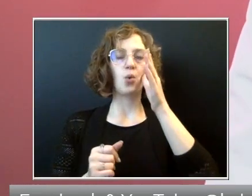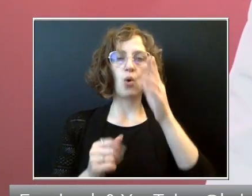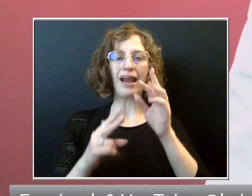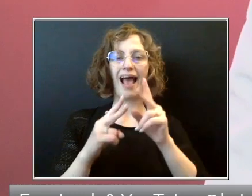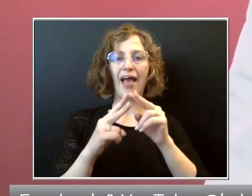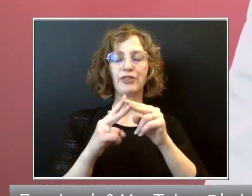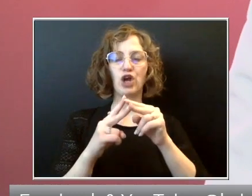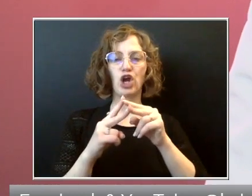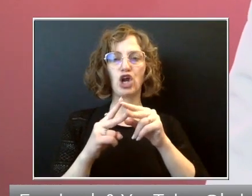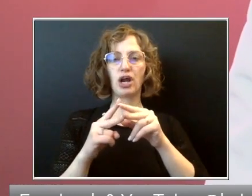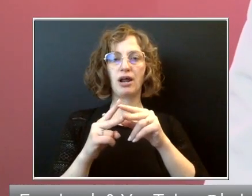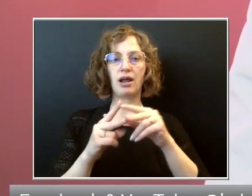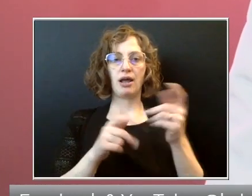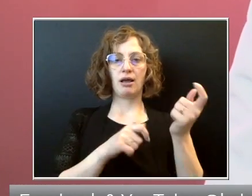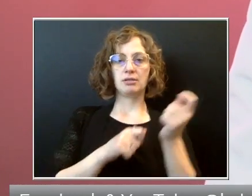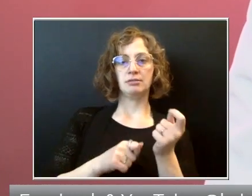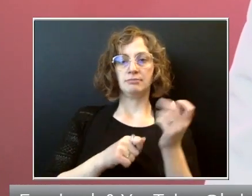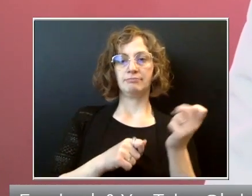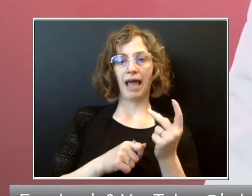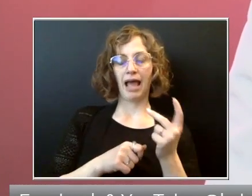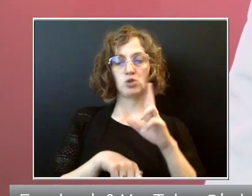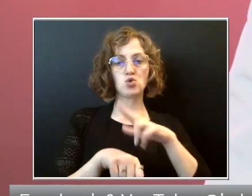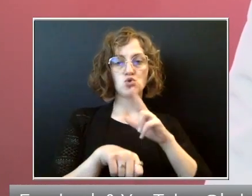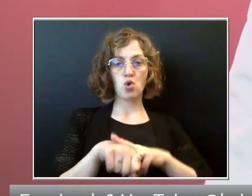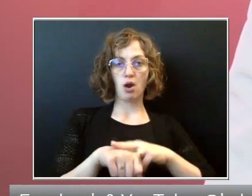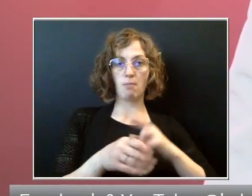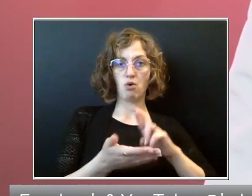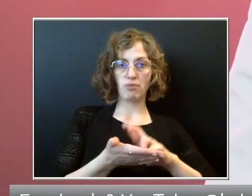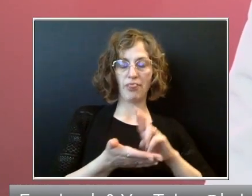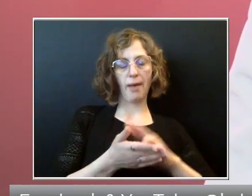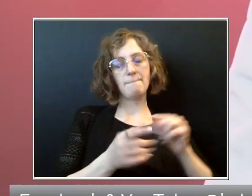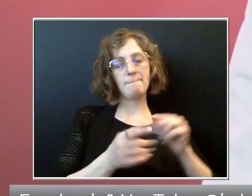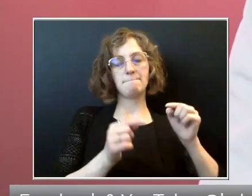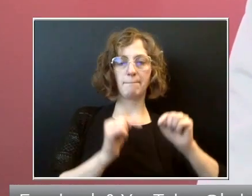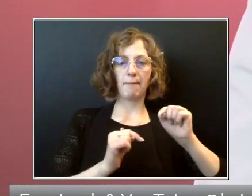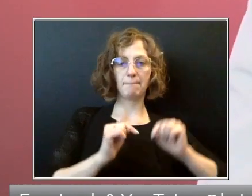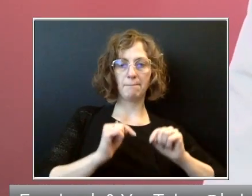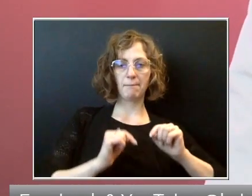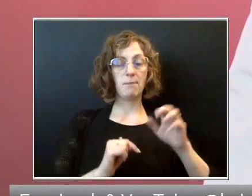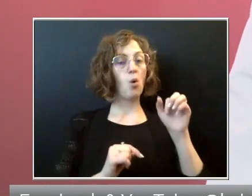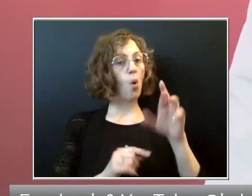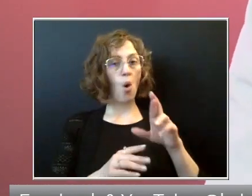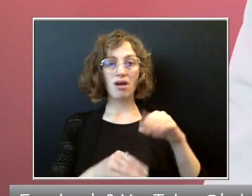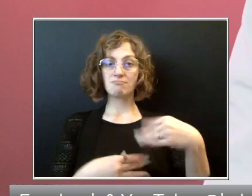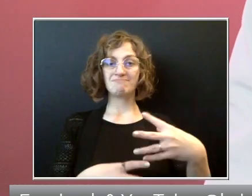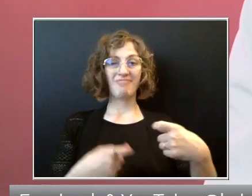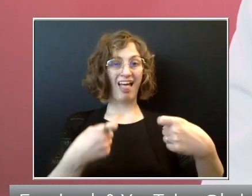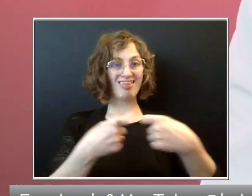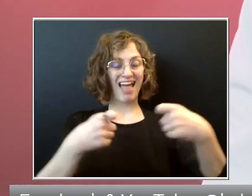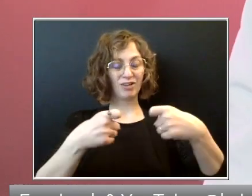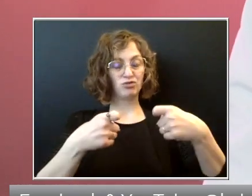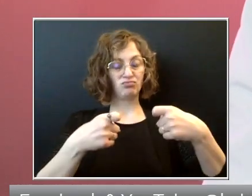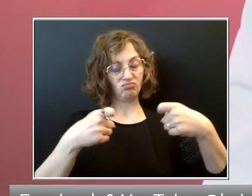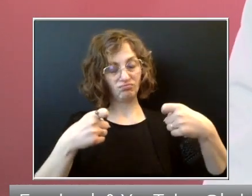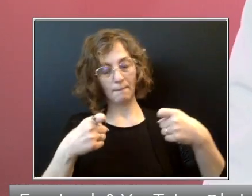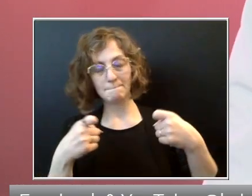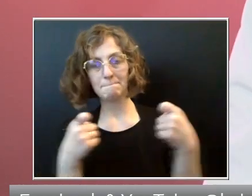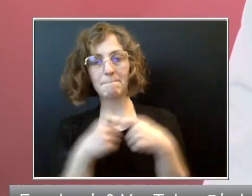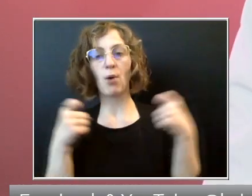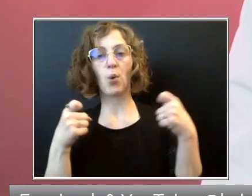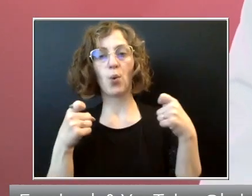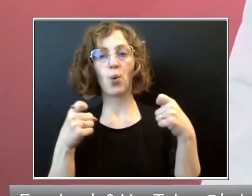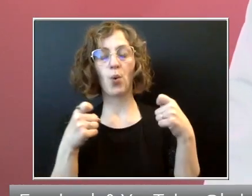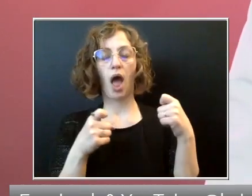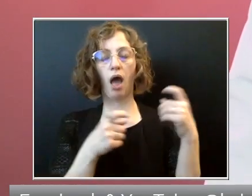deliver an electric shock to shock her back to a normal rhythm. And it would be a minor event instead